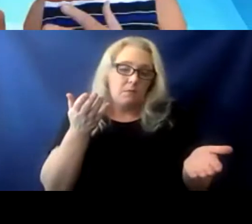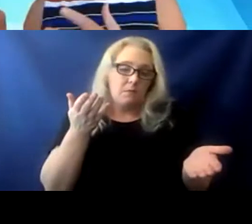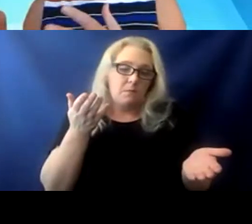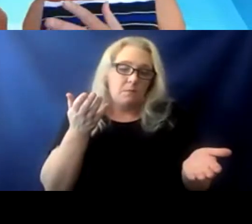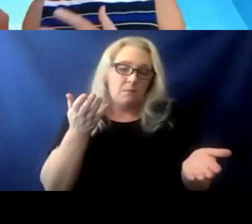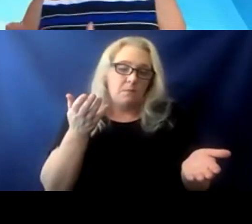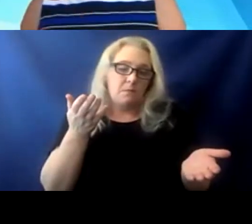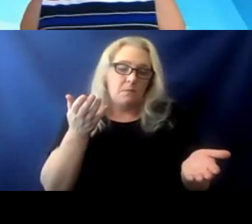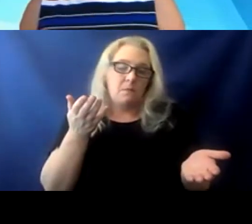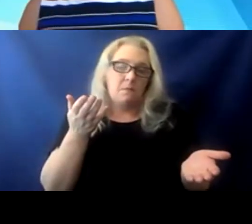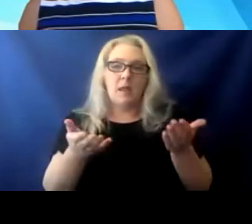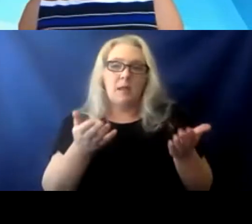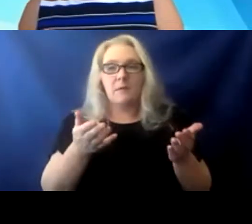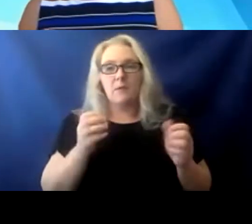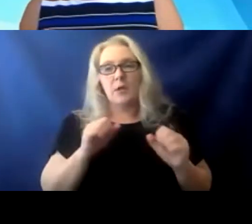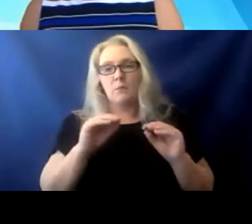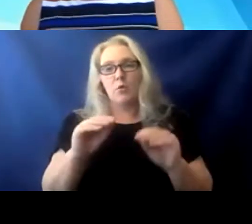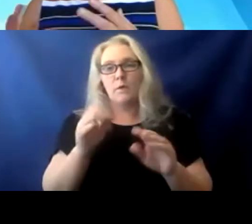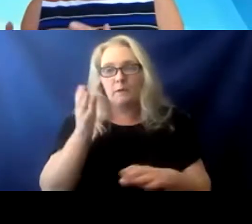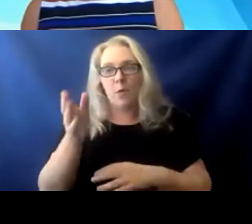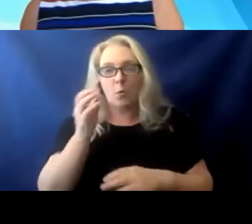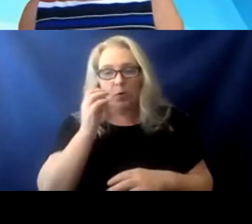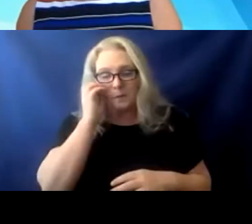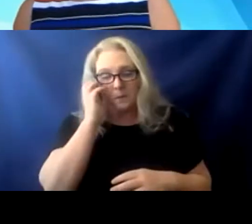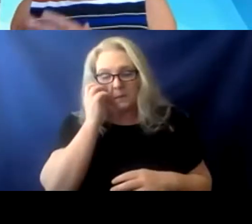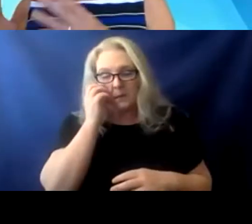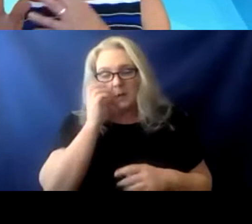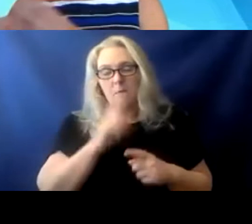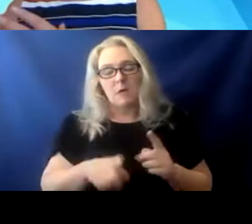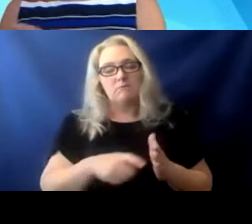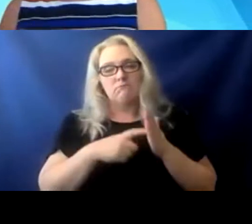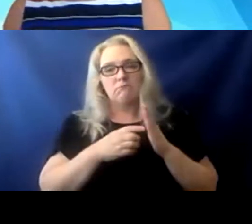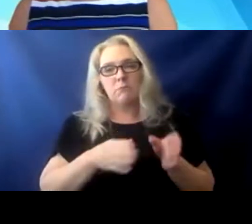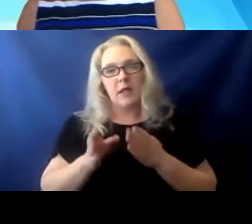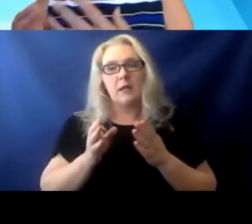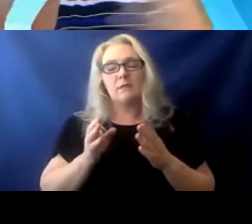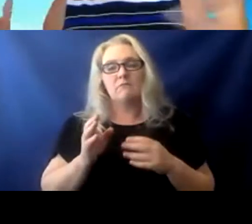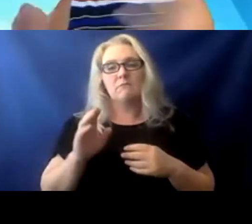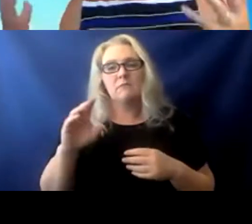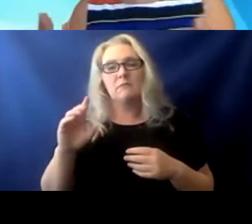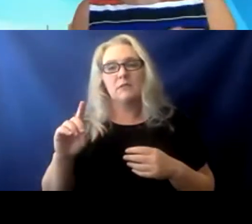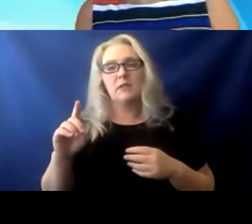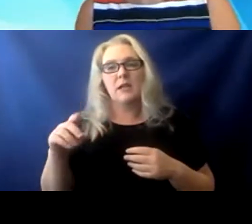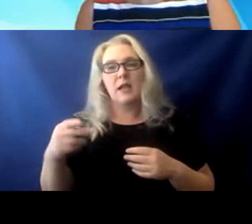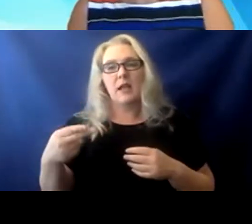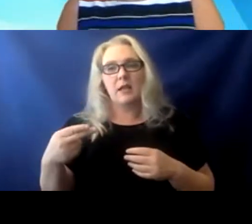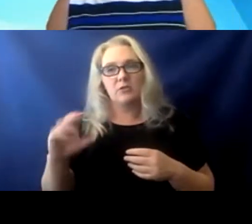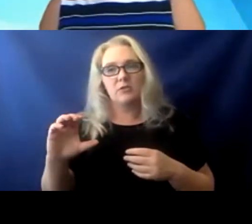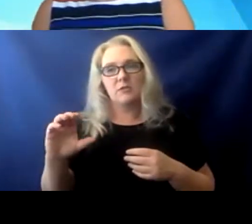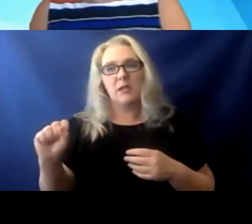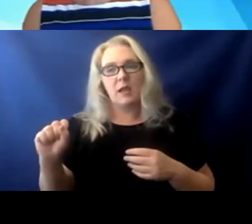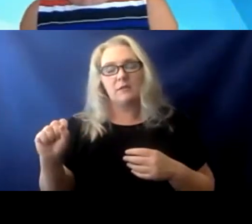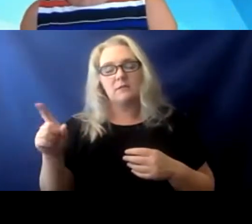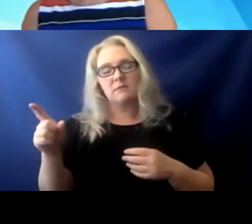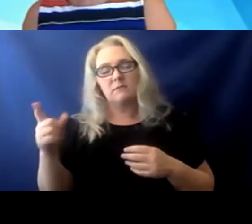move that forward. I think that's going to take some strategic planning, and I believe that item is with DHCS to plan and convene us cross-department to